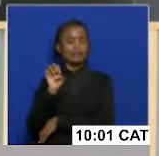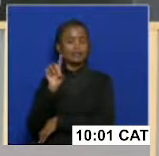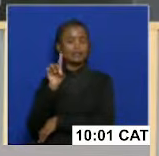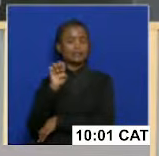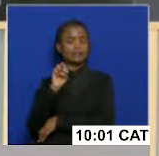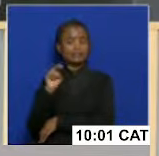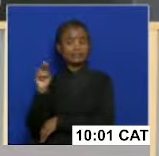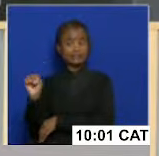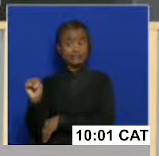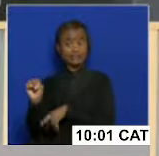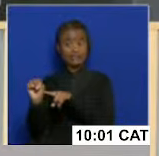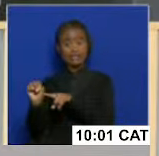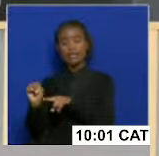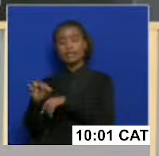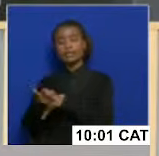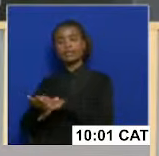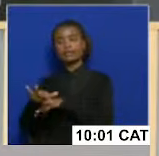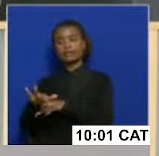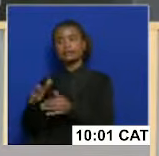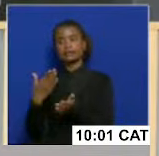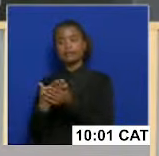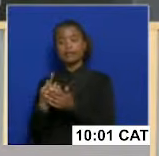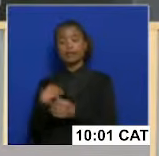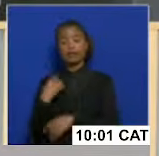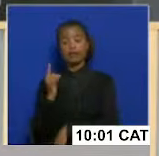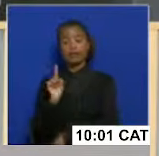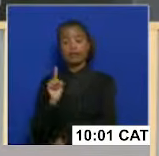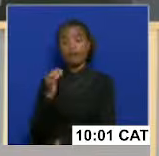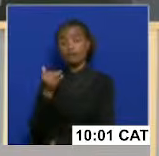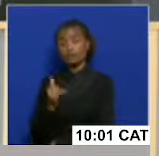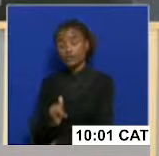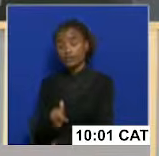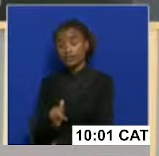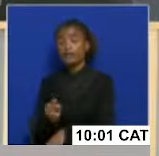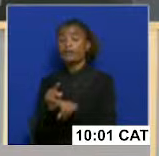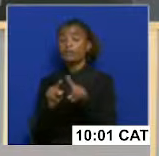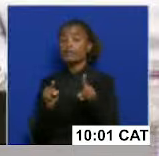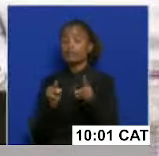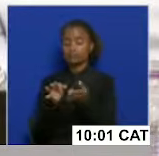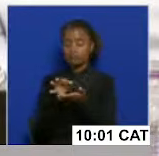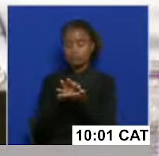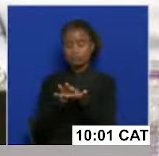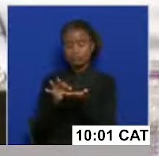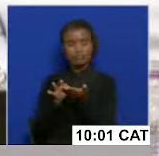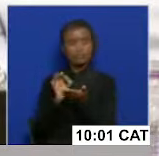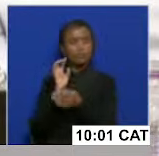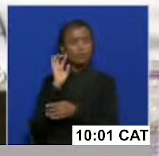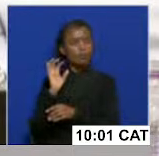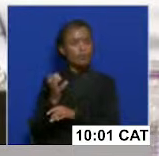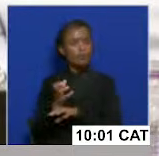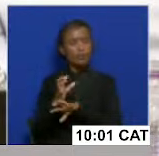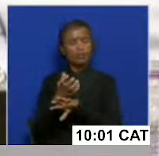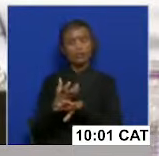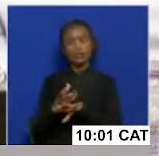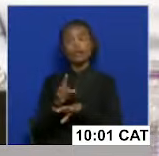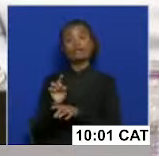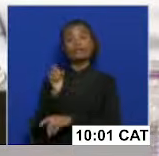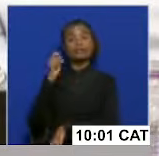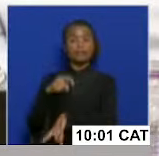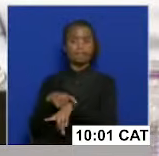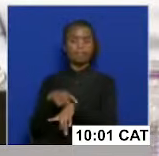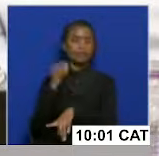it was the first information. Okay. And so when you say